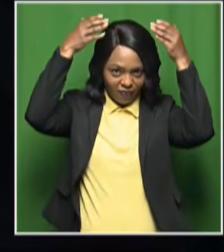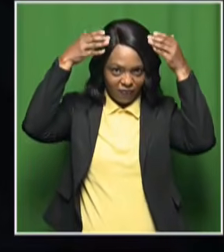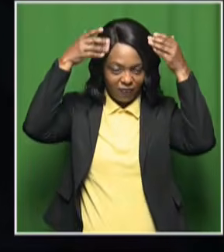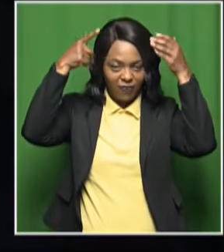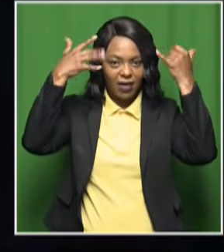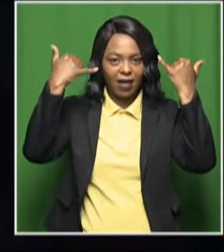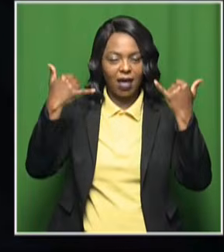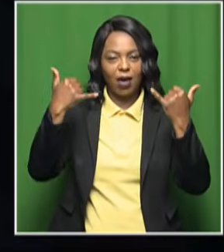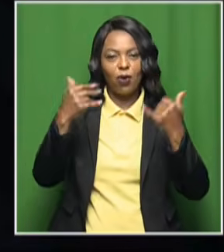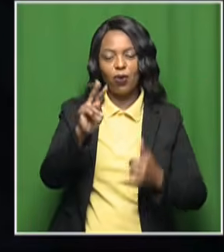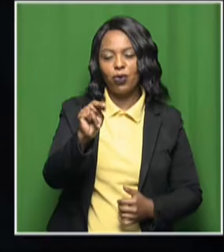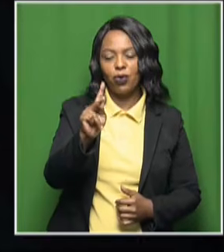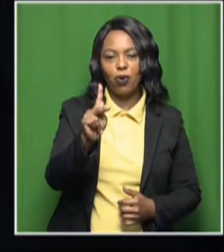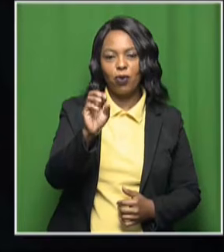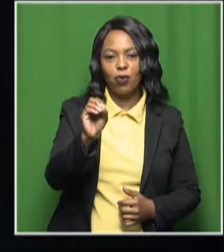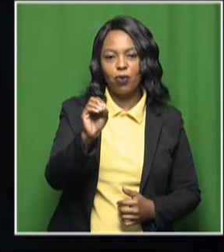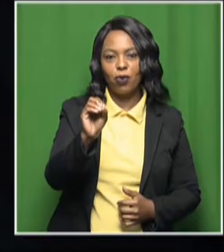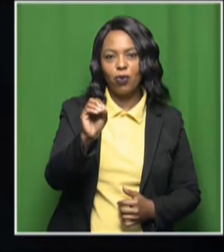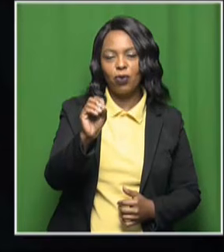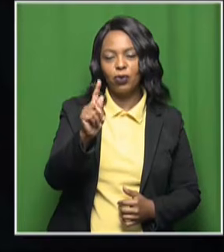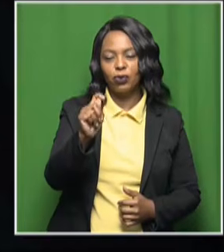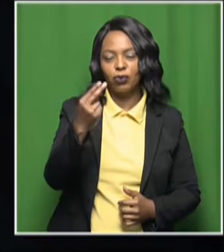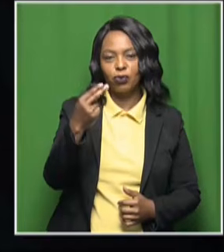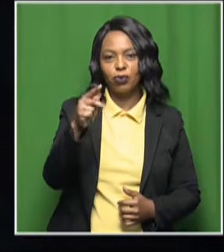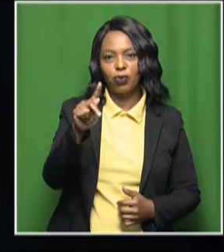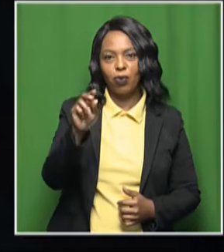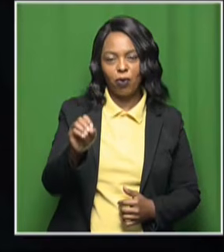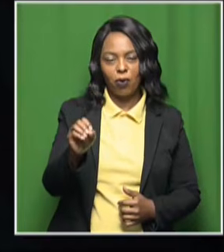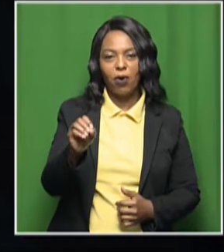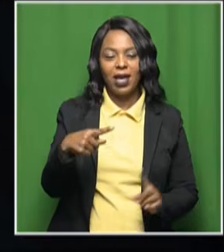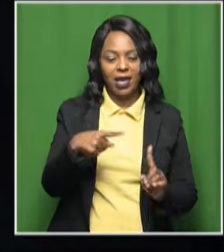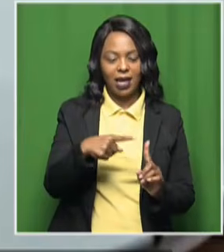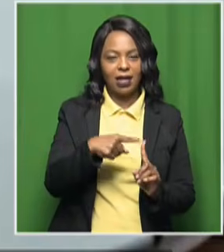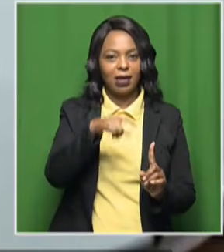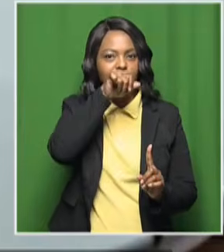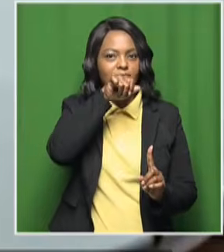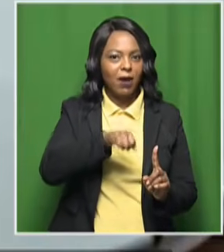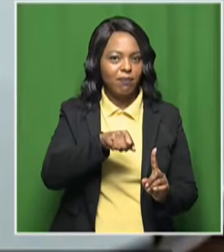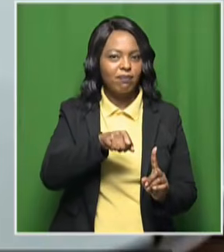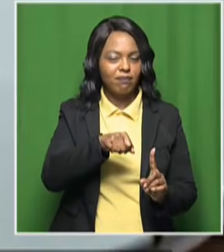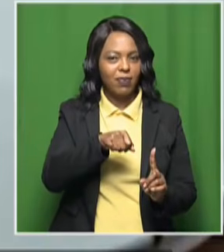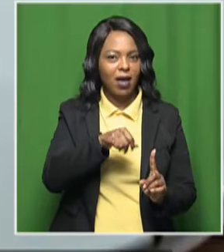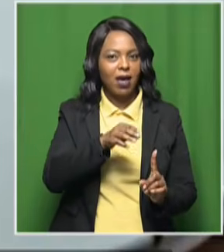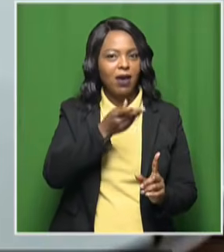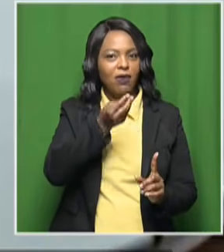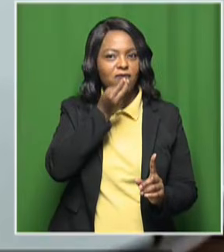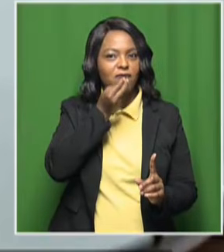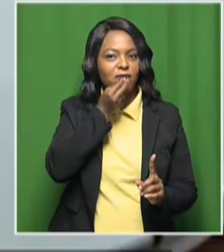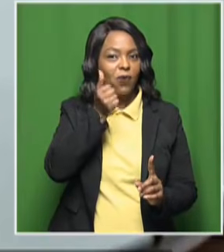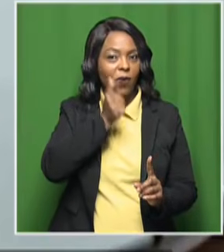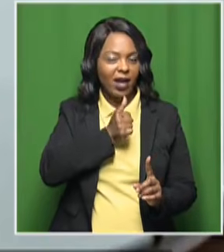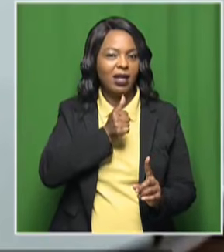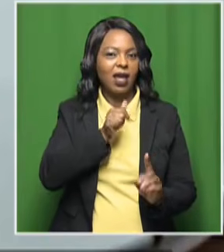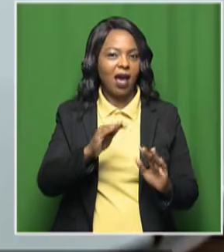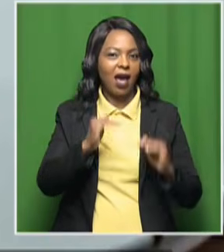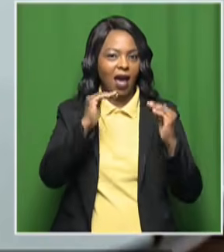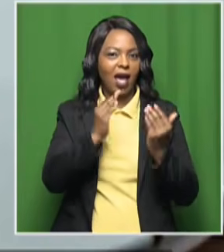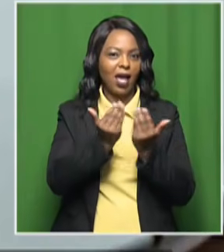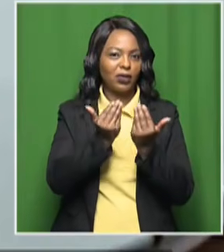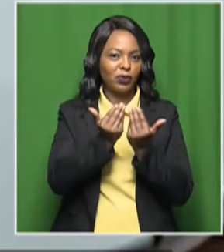And Nontuthuko's love affair with food began in high school when a stint in a hotel nearby the